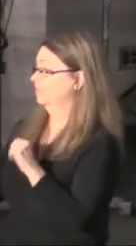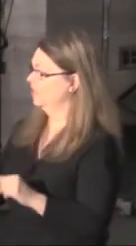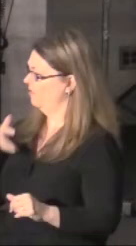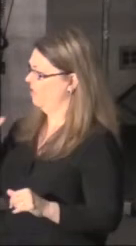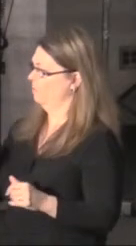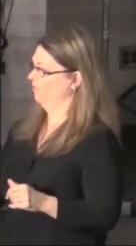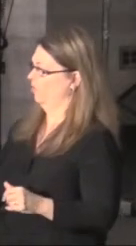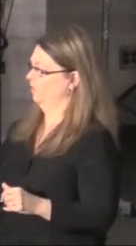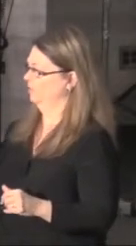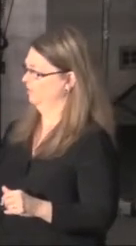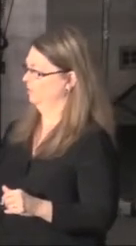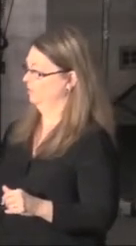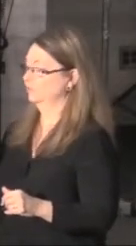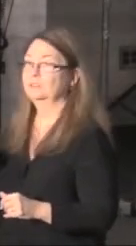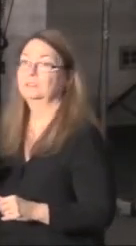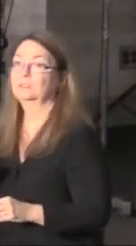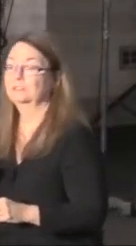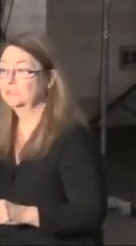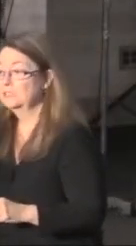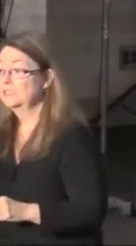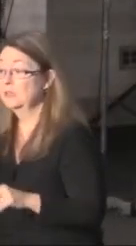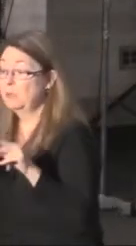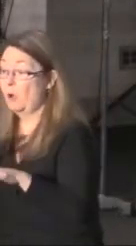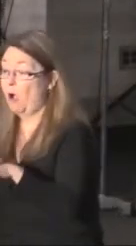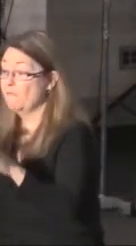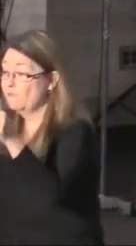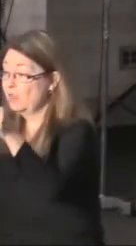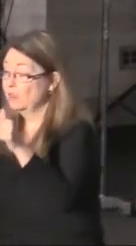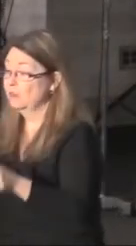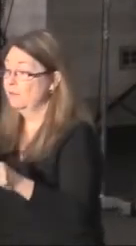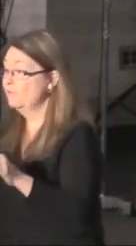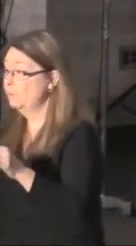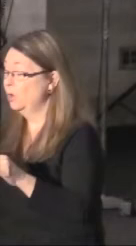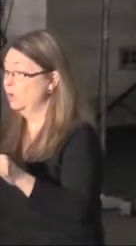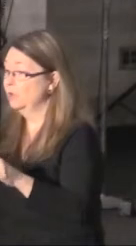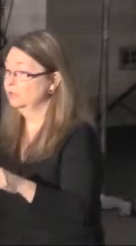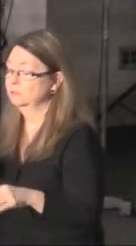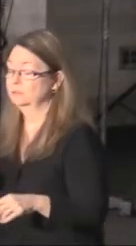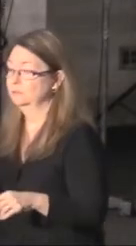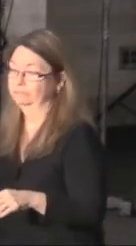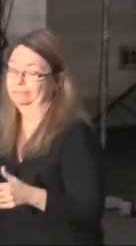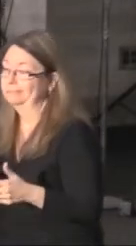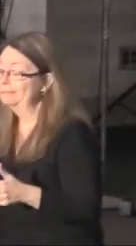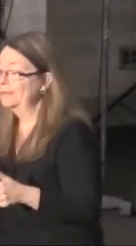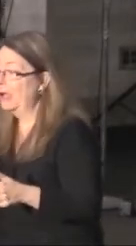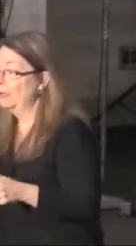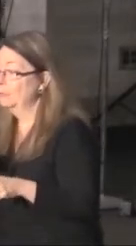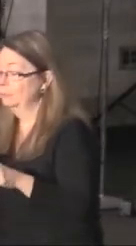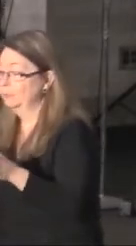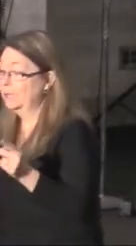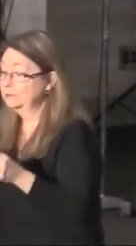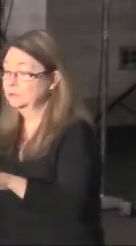that? You see the highlight reel of other people on Facebook or on Instagram or on social media or at your job, and you